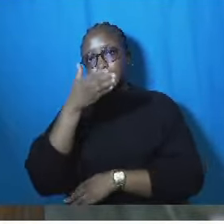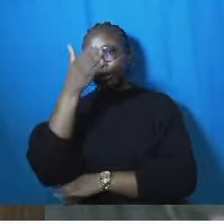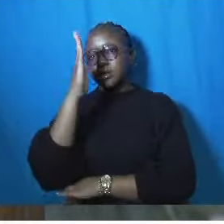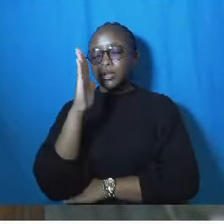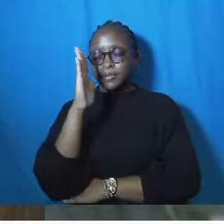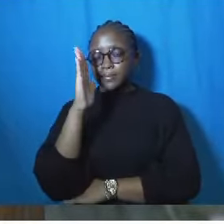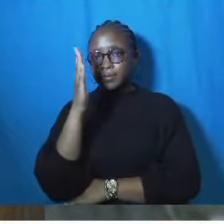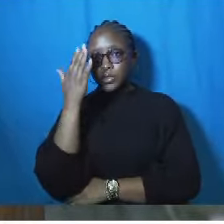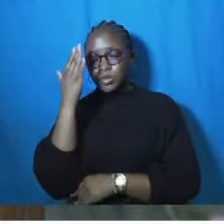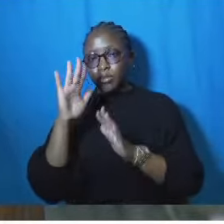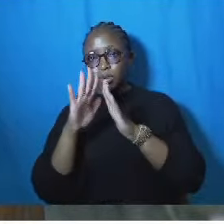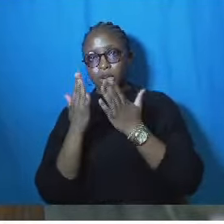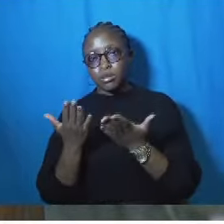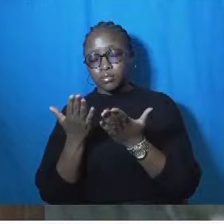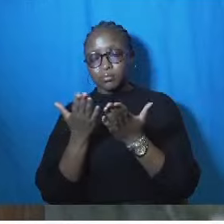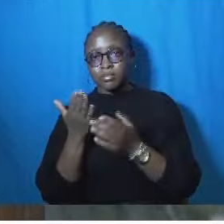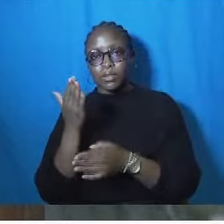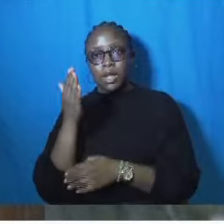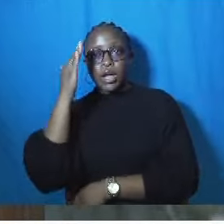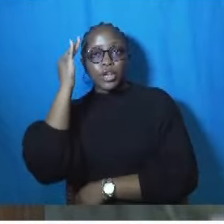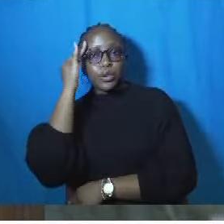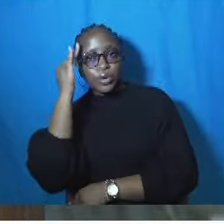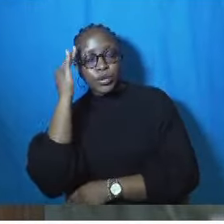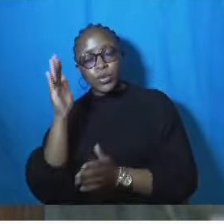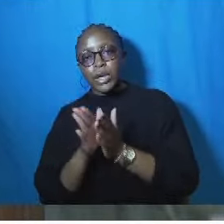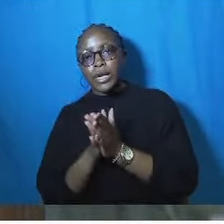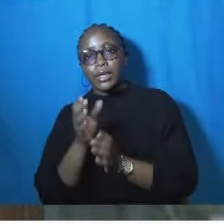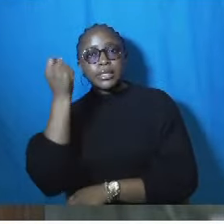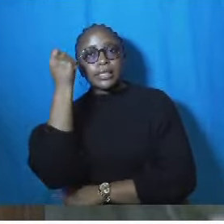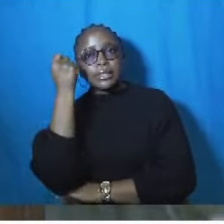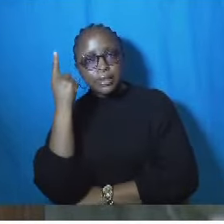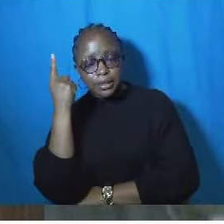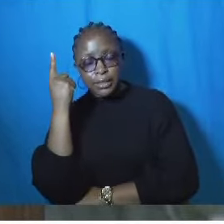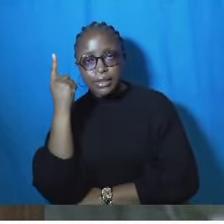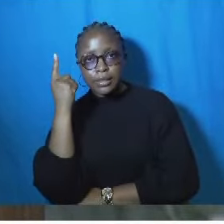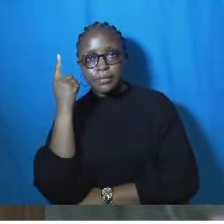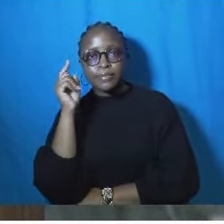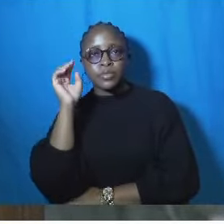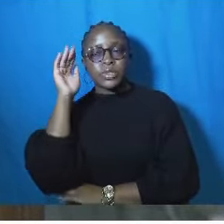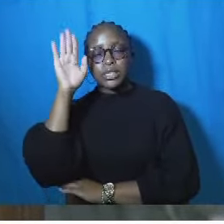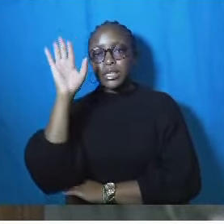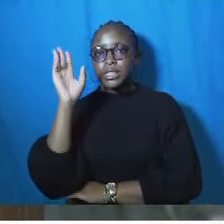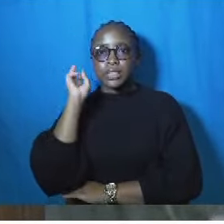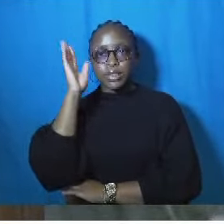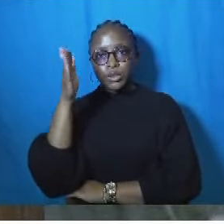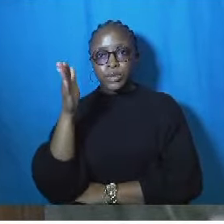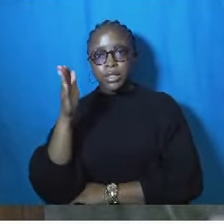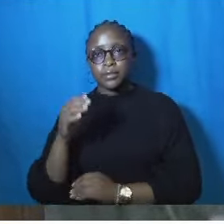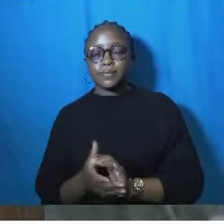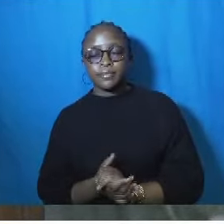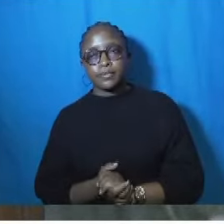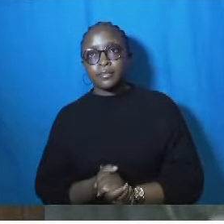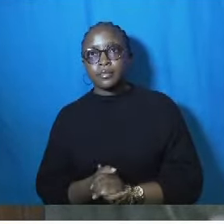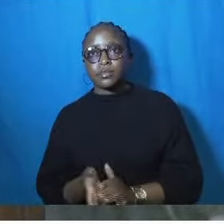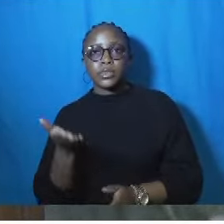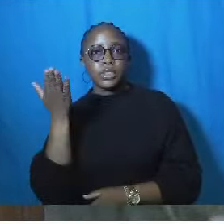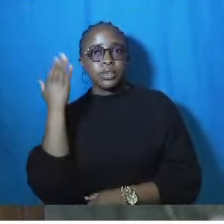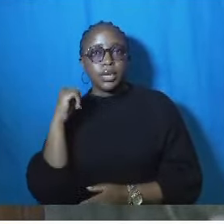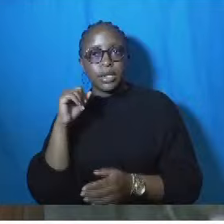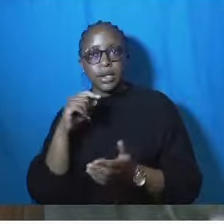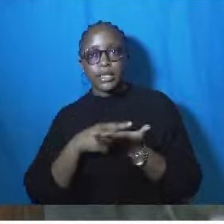and understanding of his will. Last week, that practical